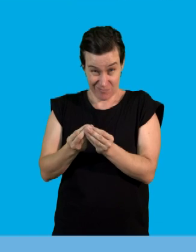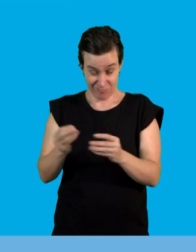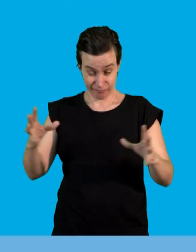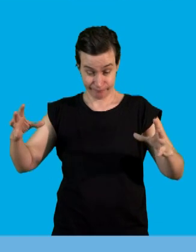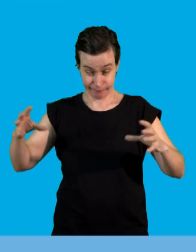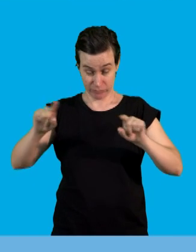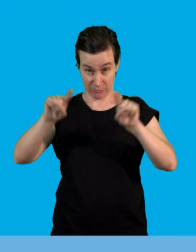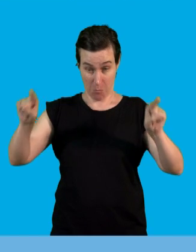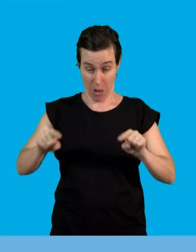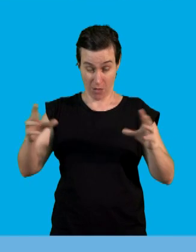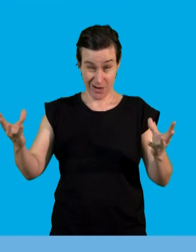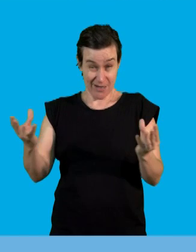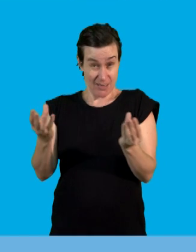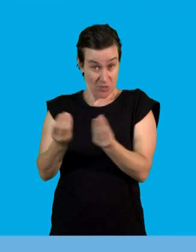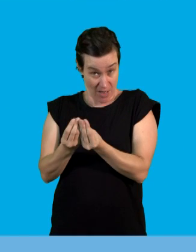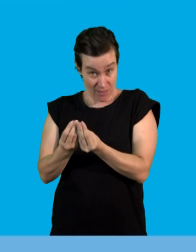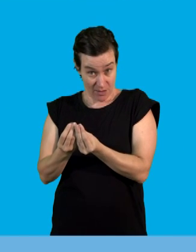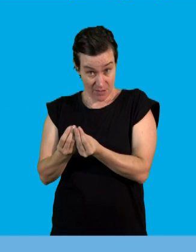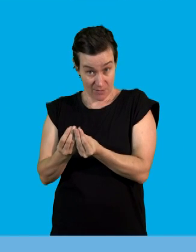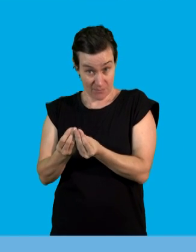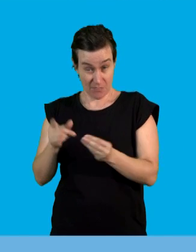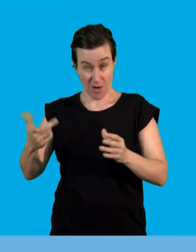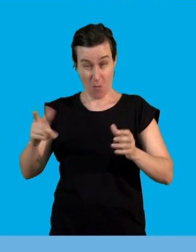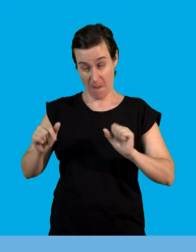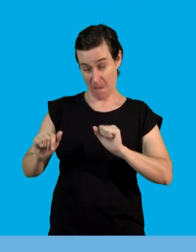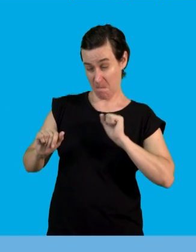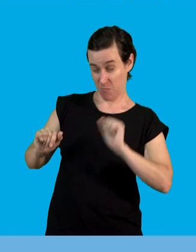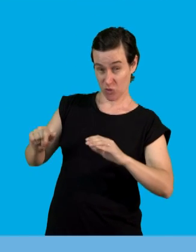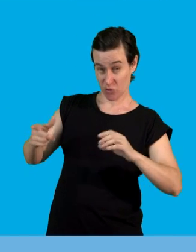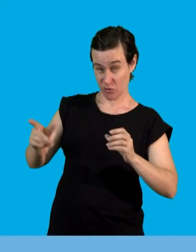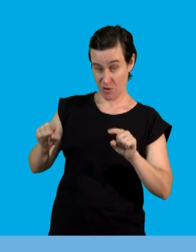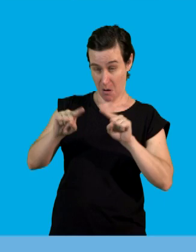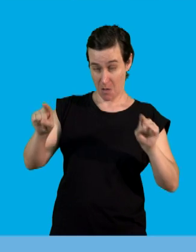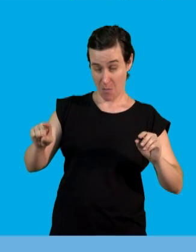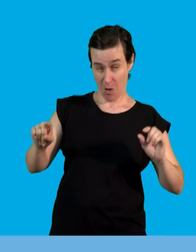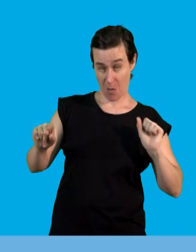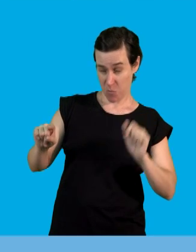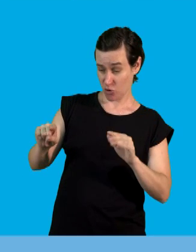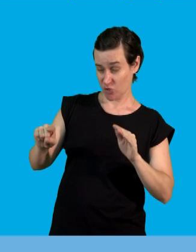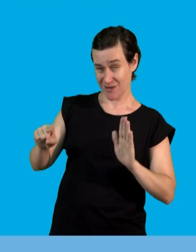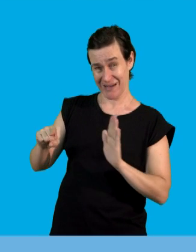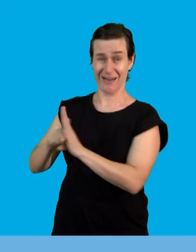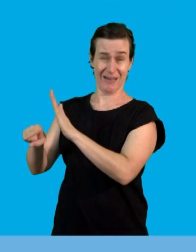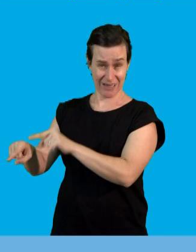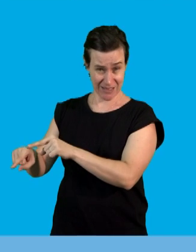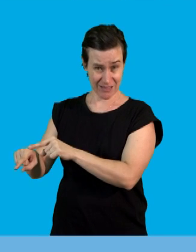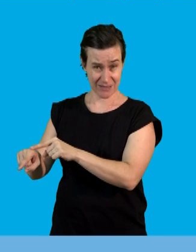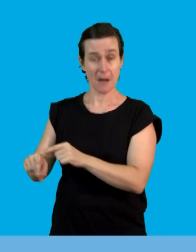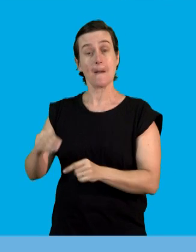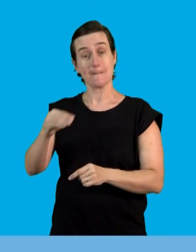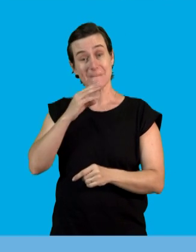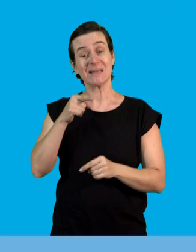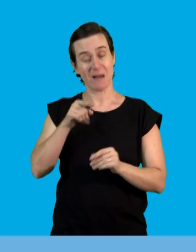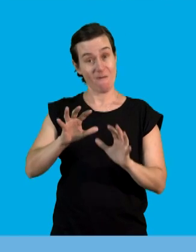we are then saying that one of the blocks is going to exert a force onto the other block. So we may not know which block exerts a force onto which